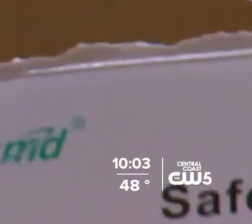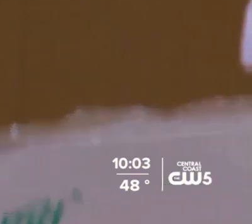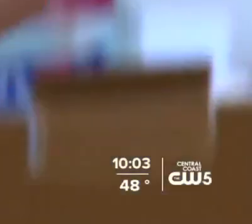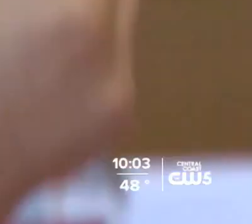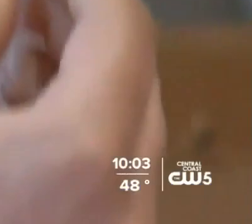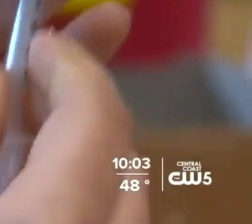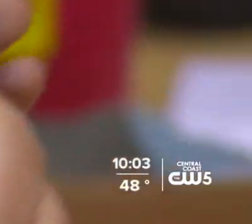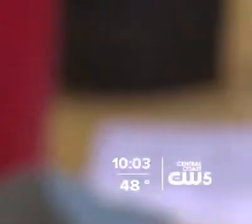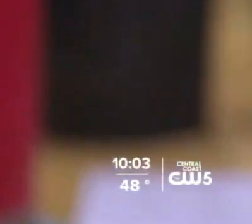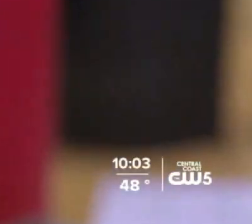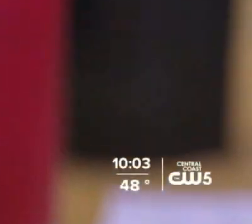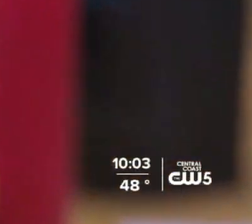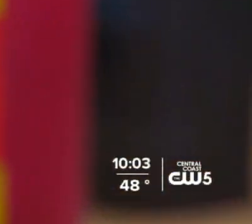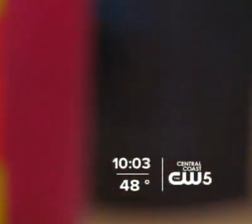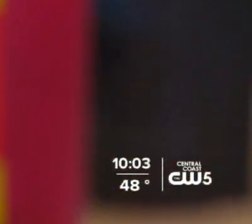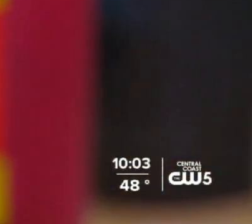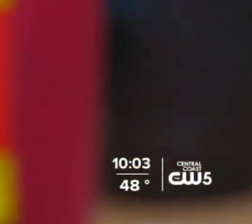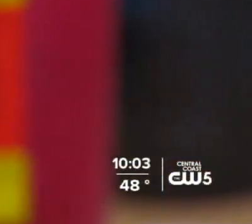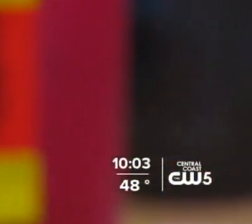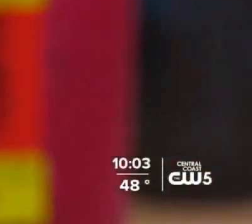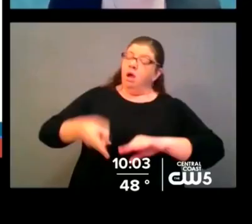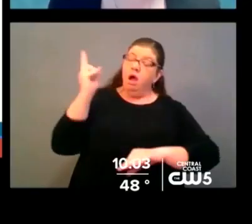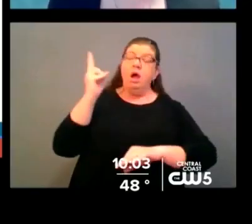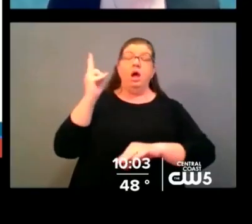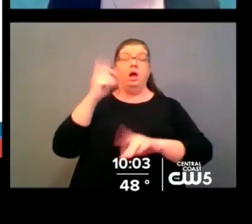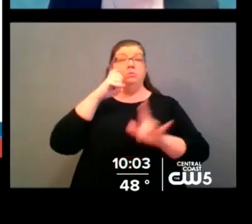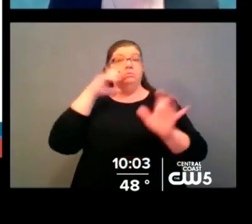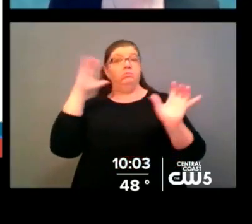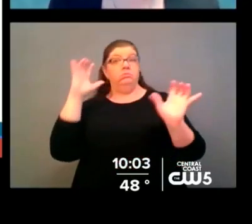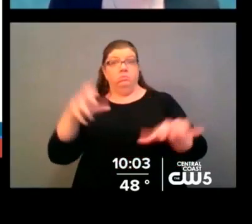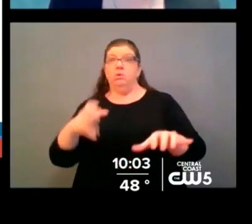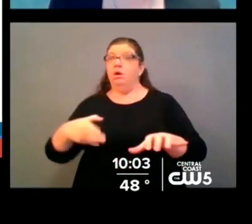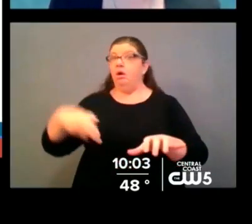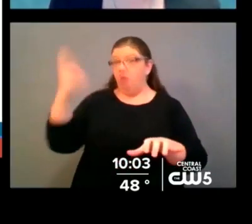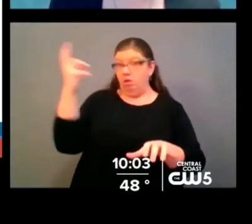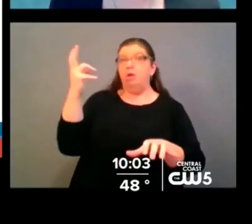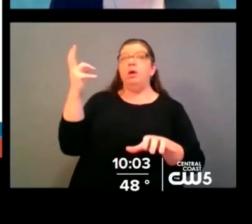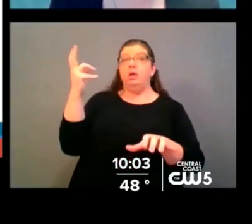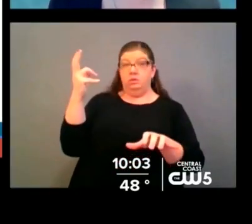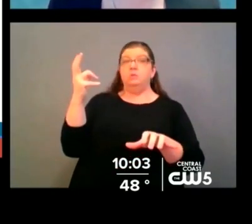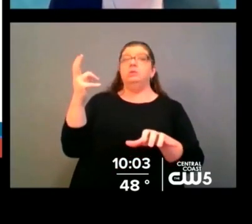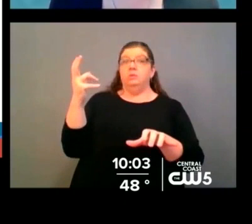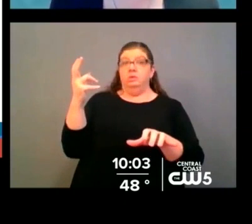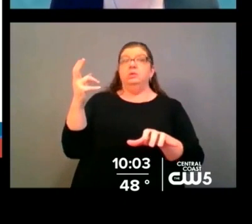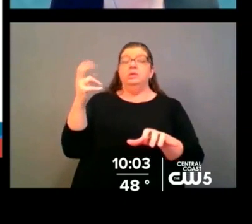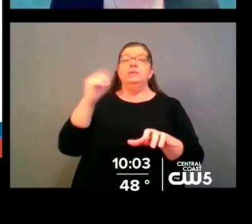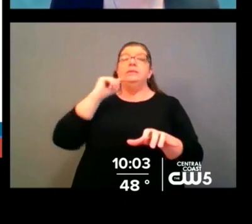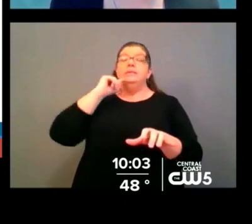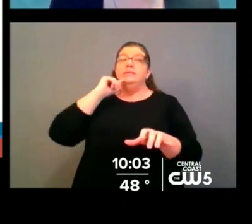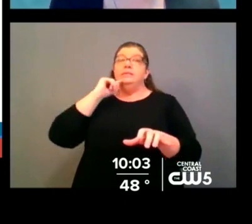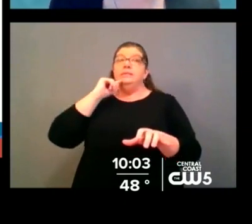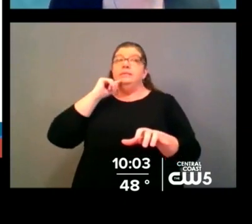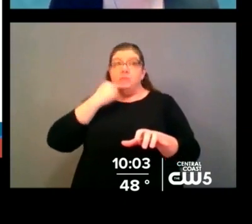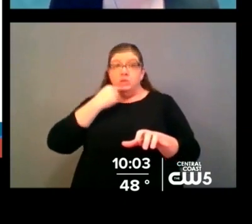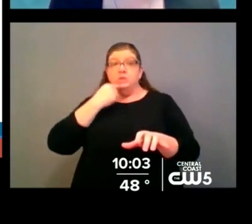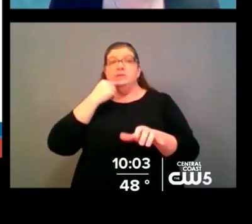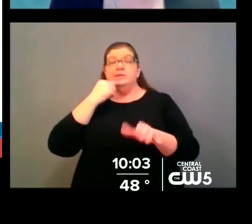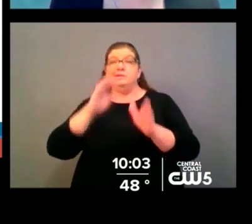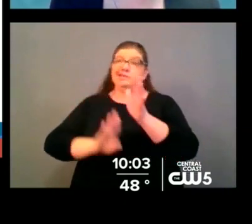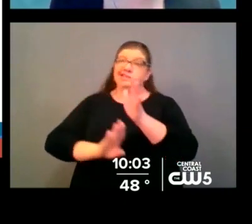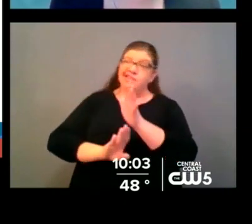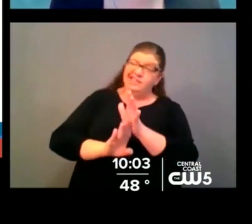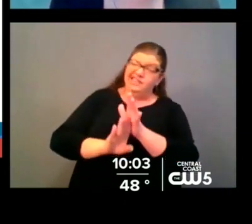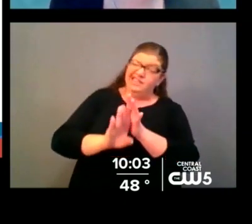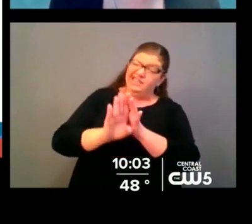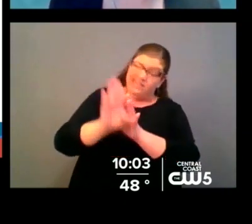cases with more than 200 reported today. A phenomenal, seriously steeped